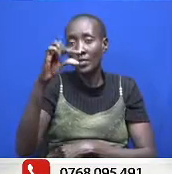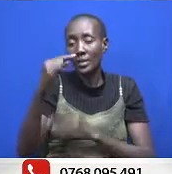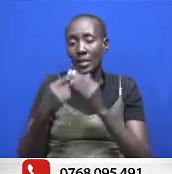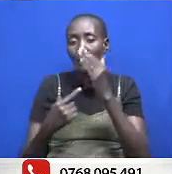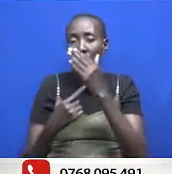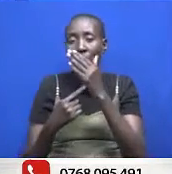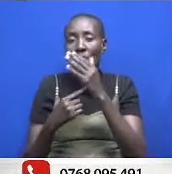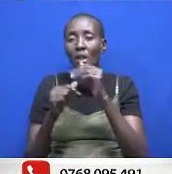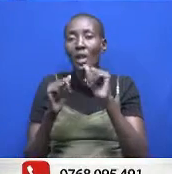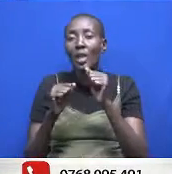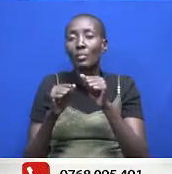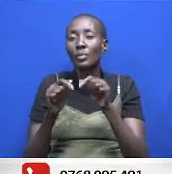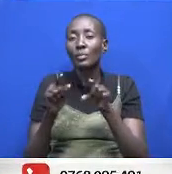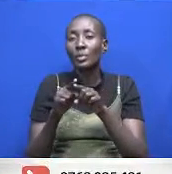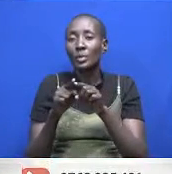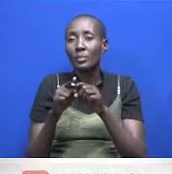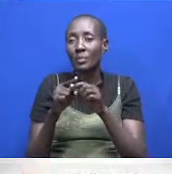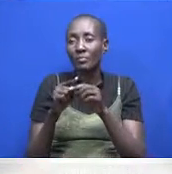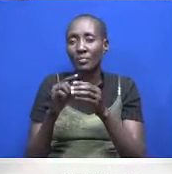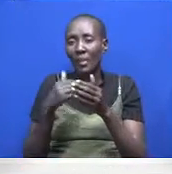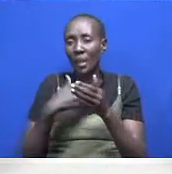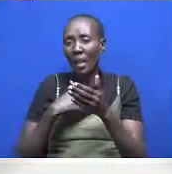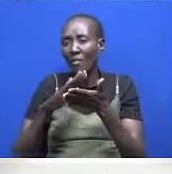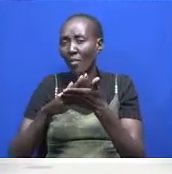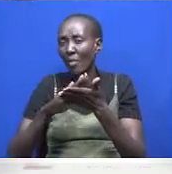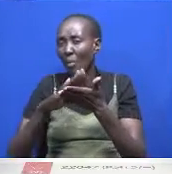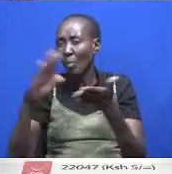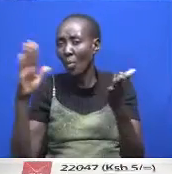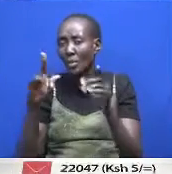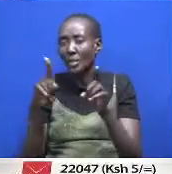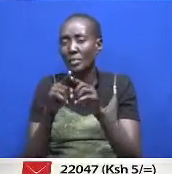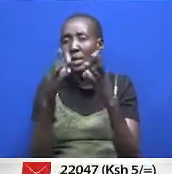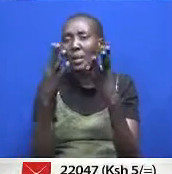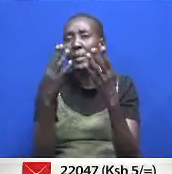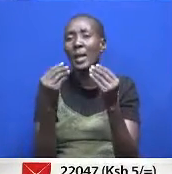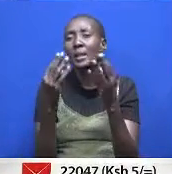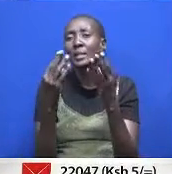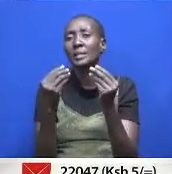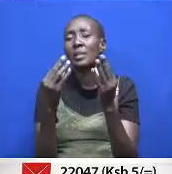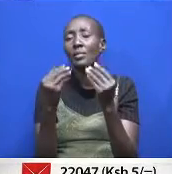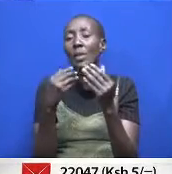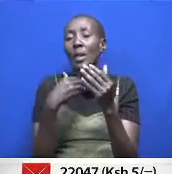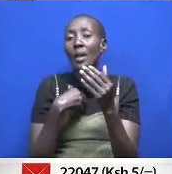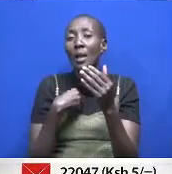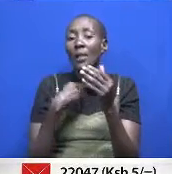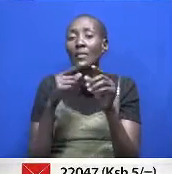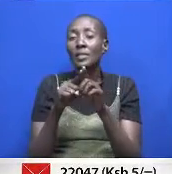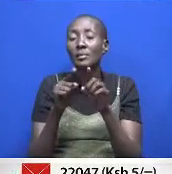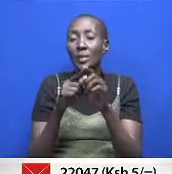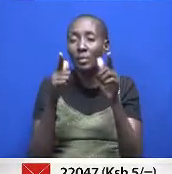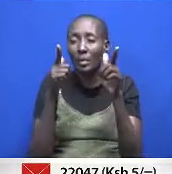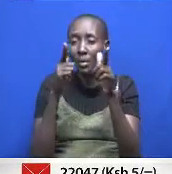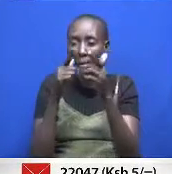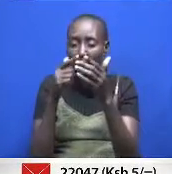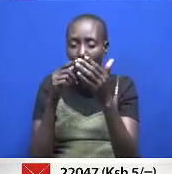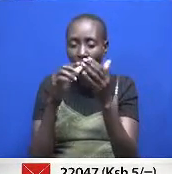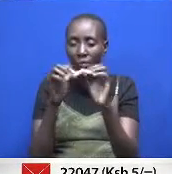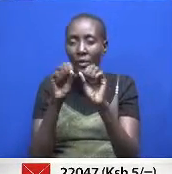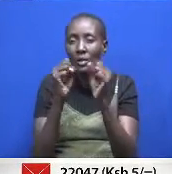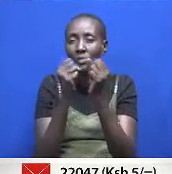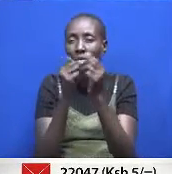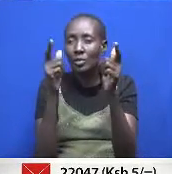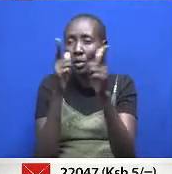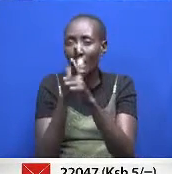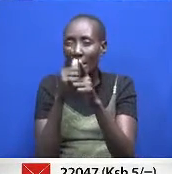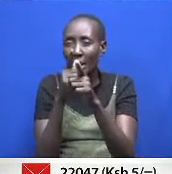to stream much more easily. You'll be able to download huge documents. You'll be able to, in the medical field,